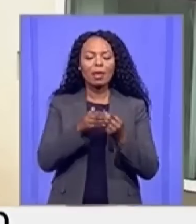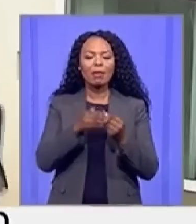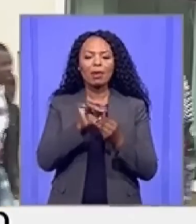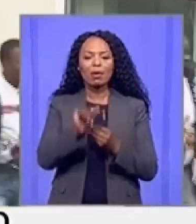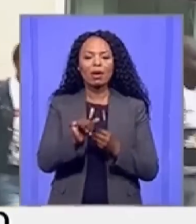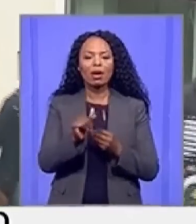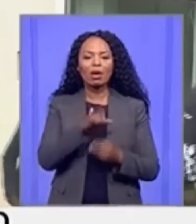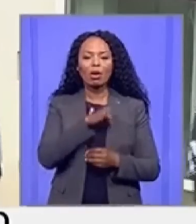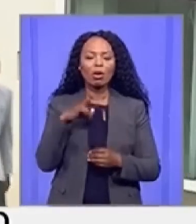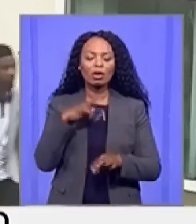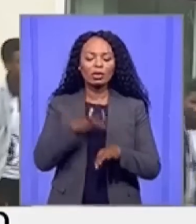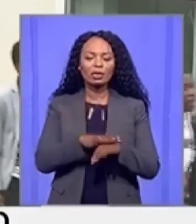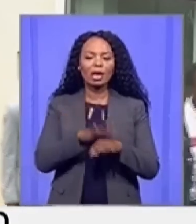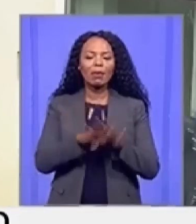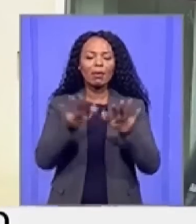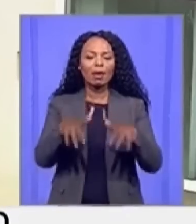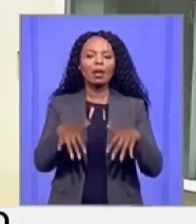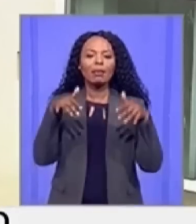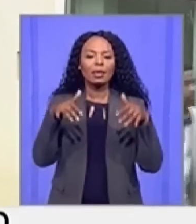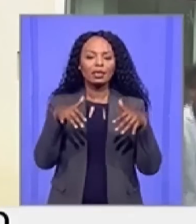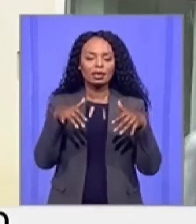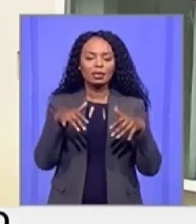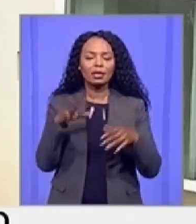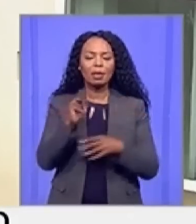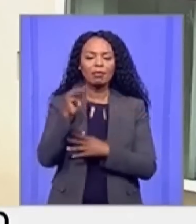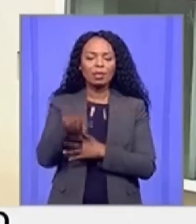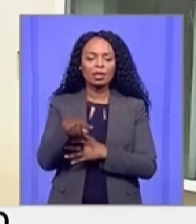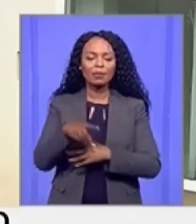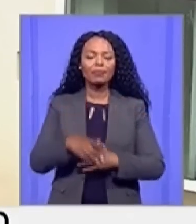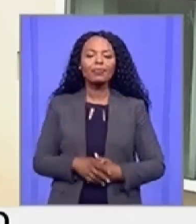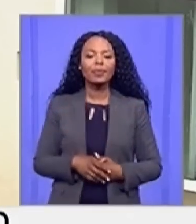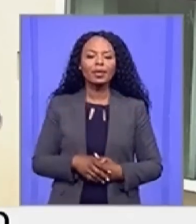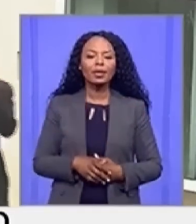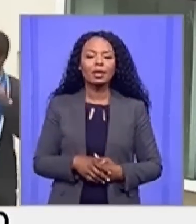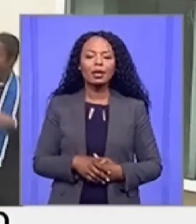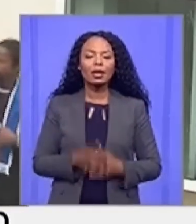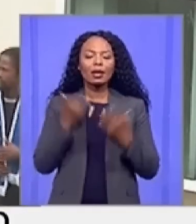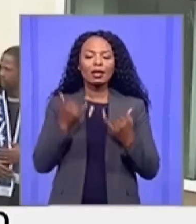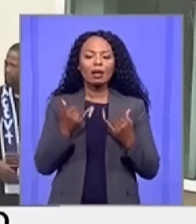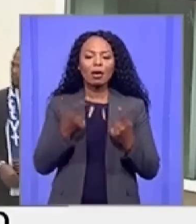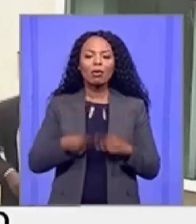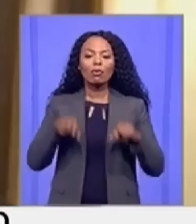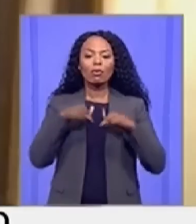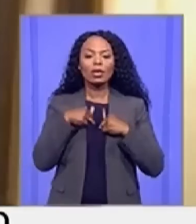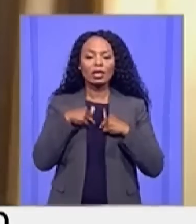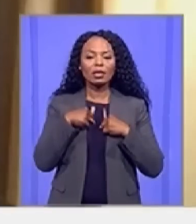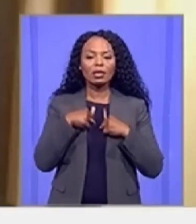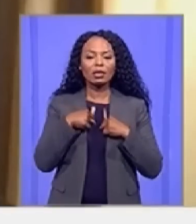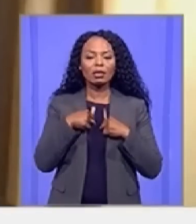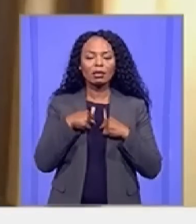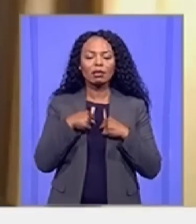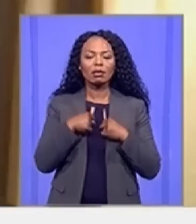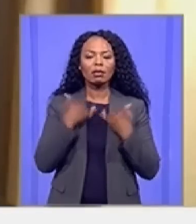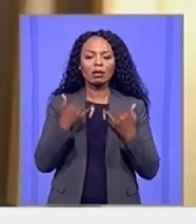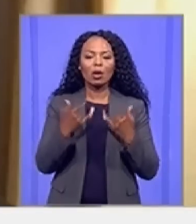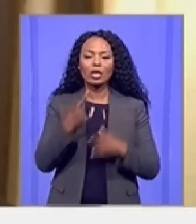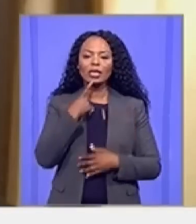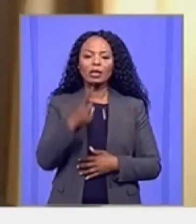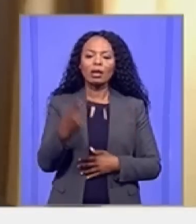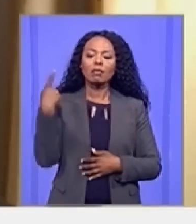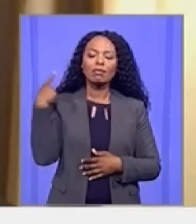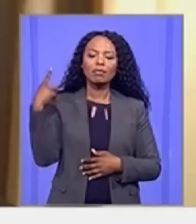e telele. One must put the qualification at the outset that none of us are going to call the prince